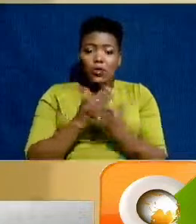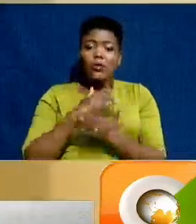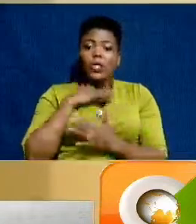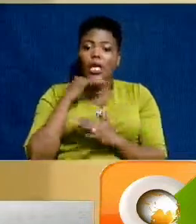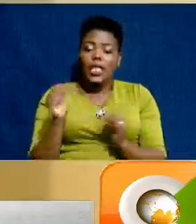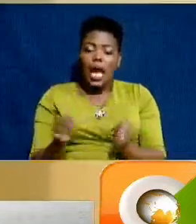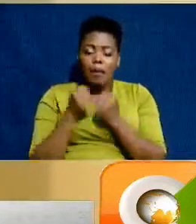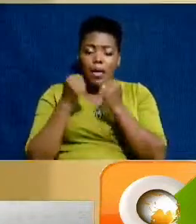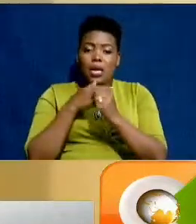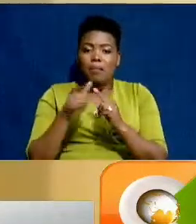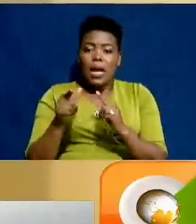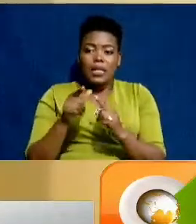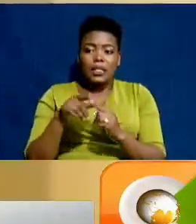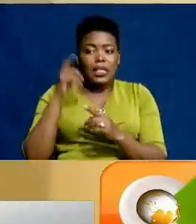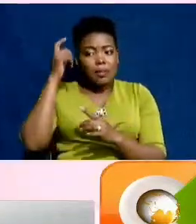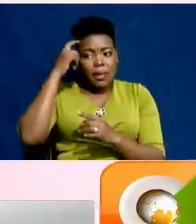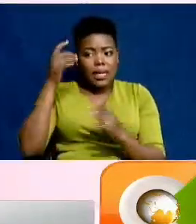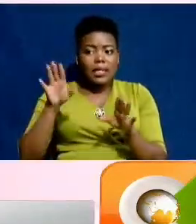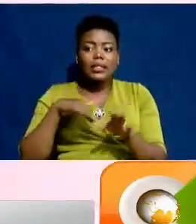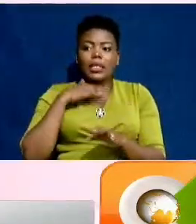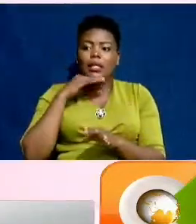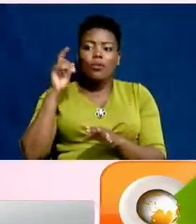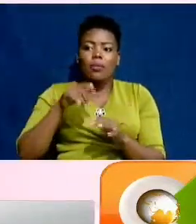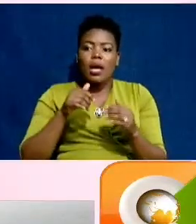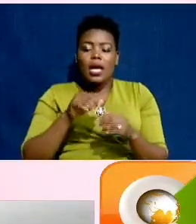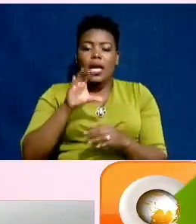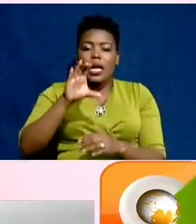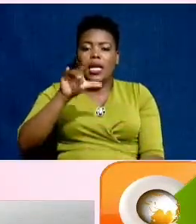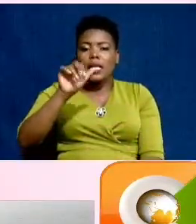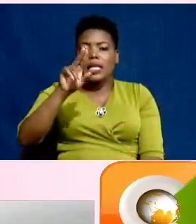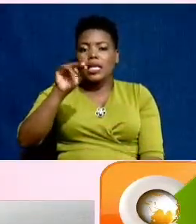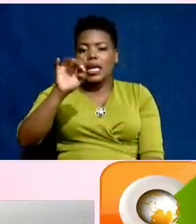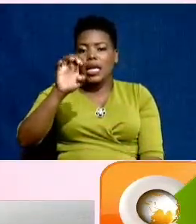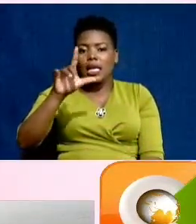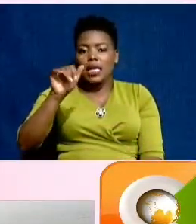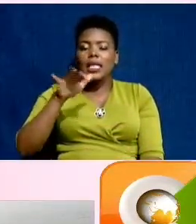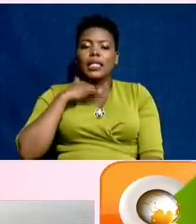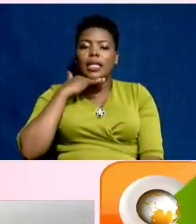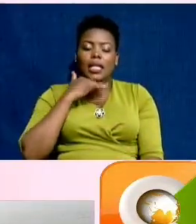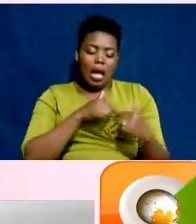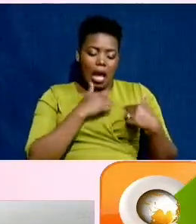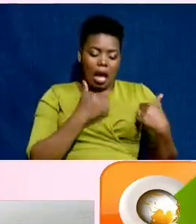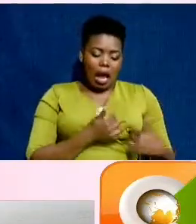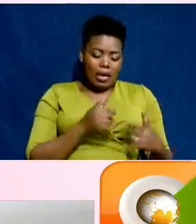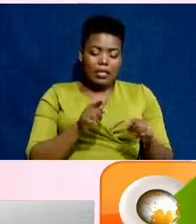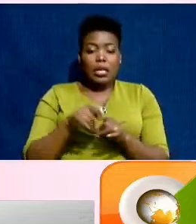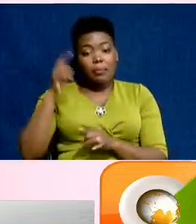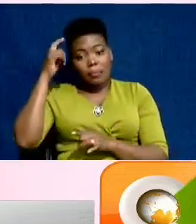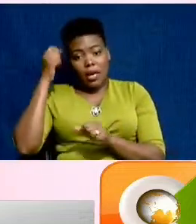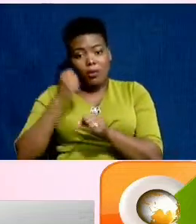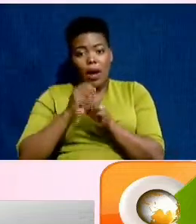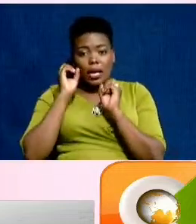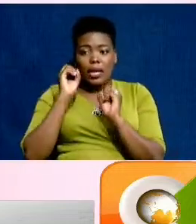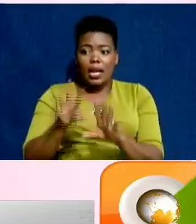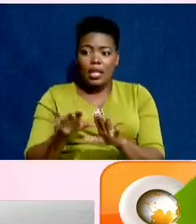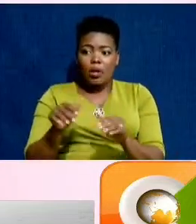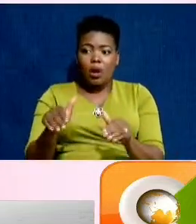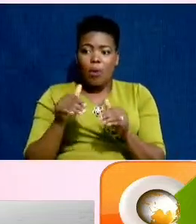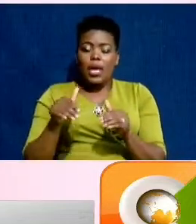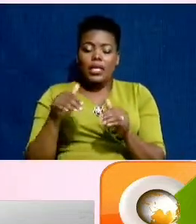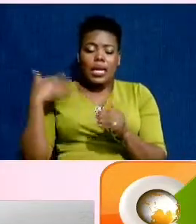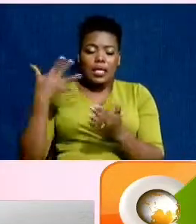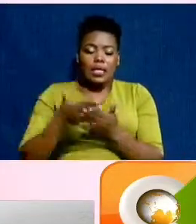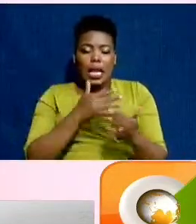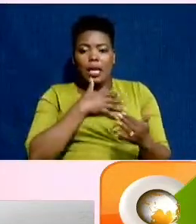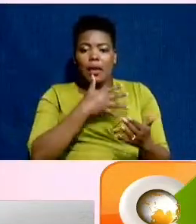But clinically dead, you have to have your heart and your brain not functioning at the same time. And we normally wait for until the heartbeat and